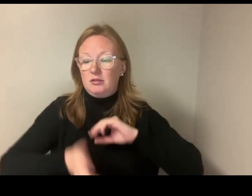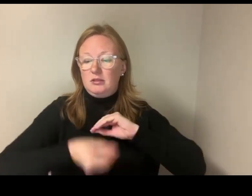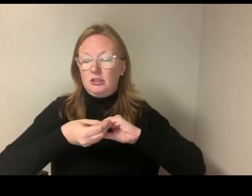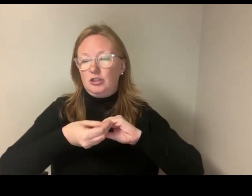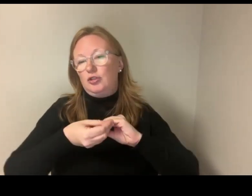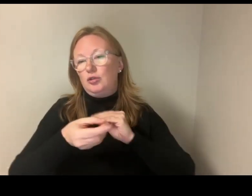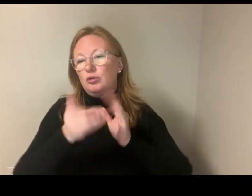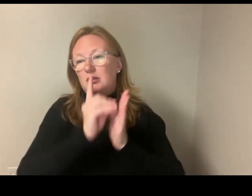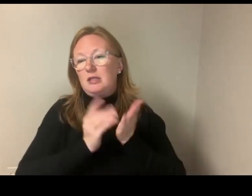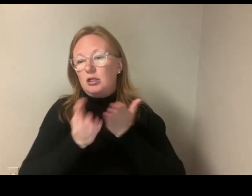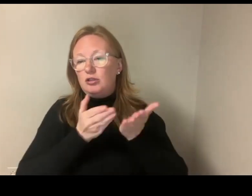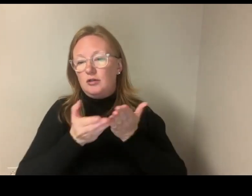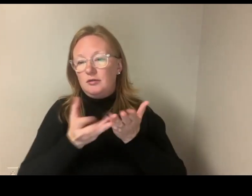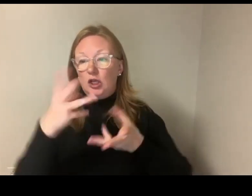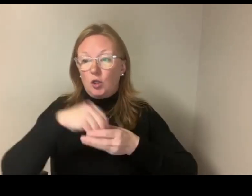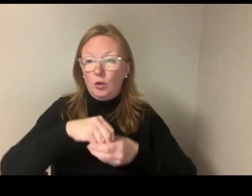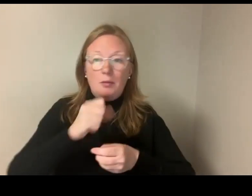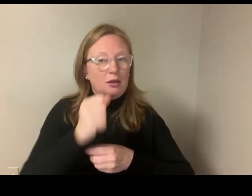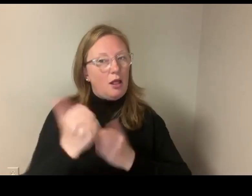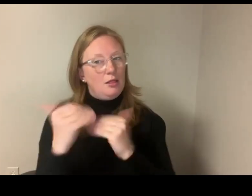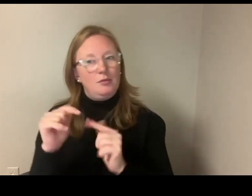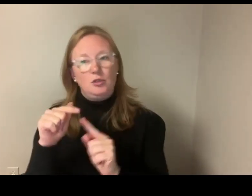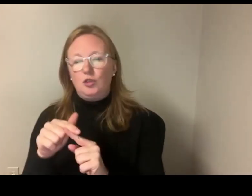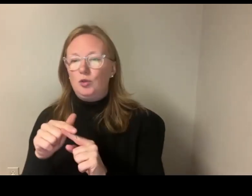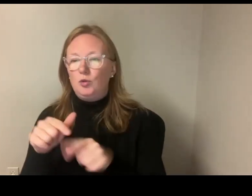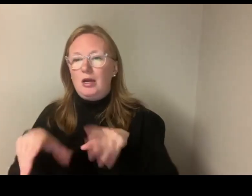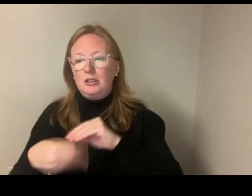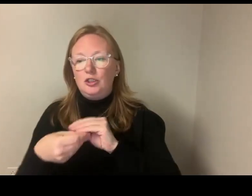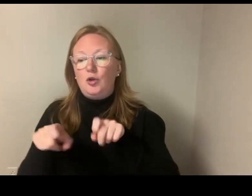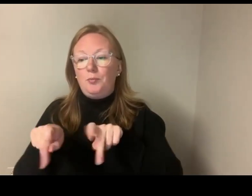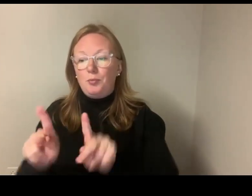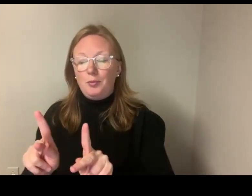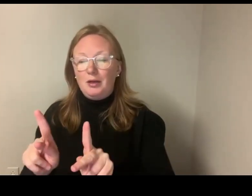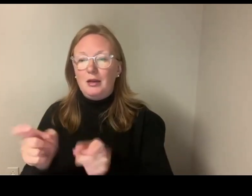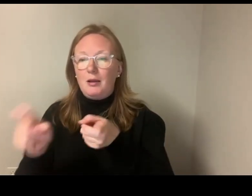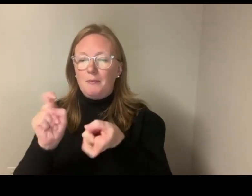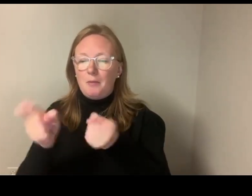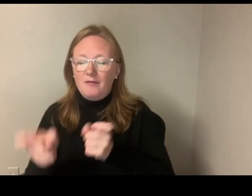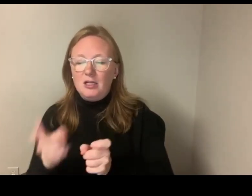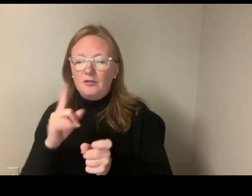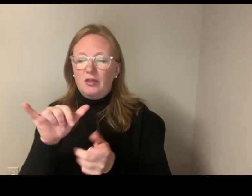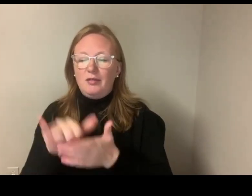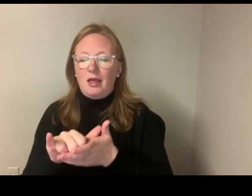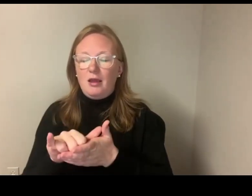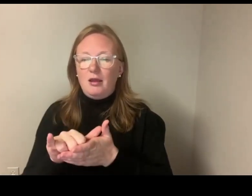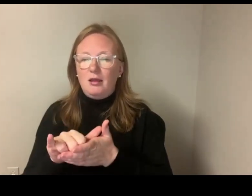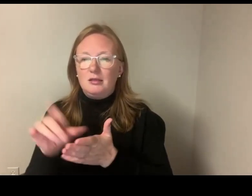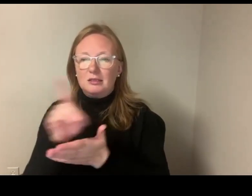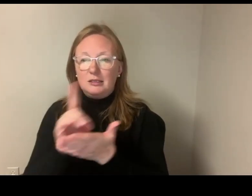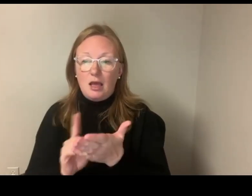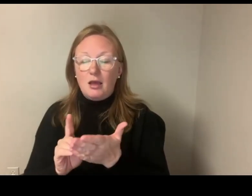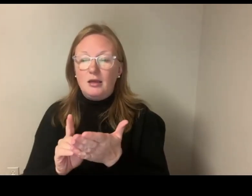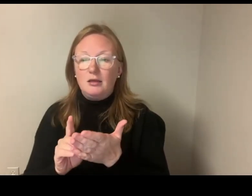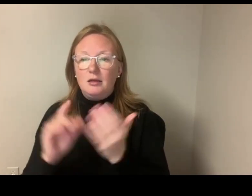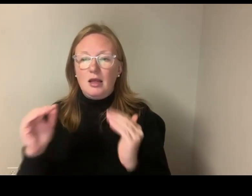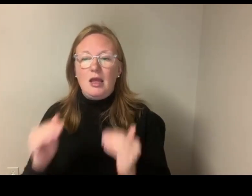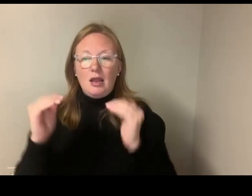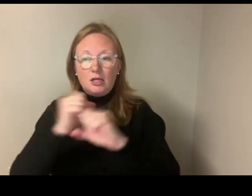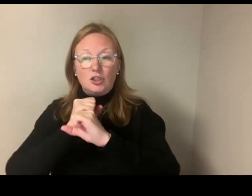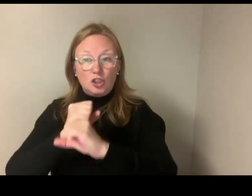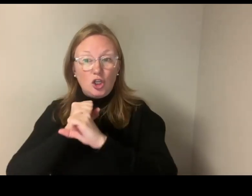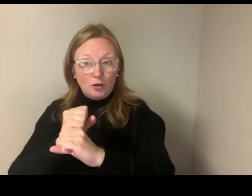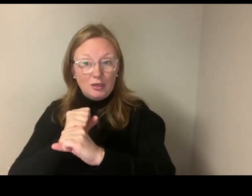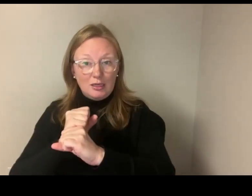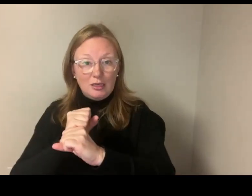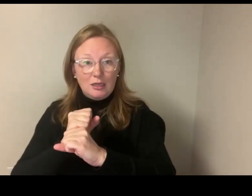design services, including but not limited to additional permitting, modifications to the pump lift design, enhanced security